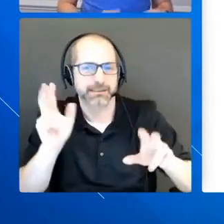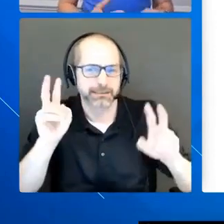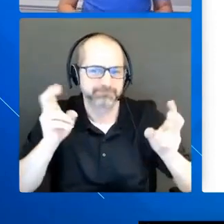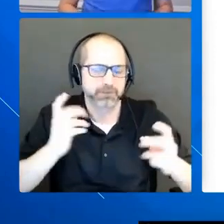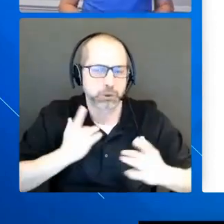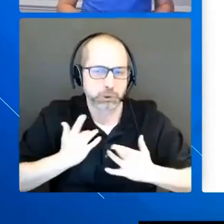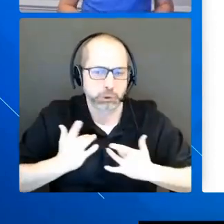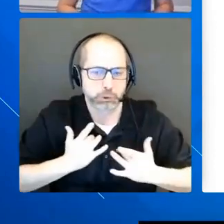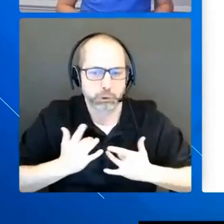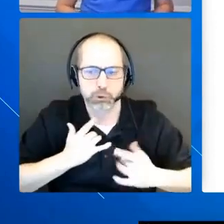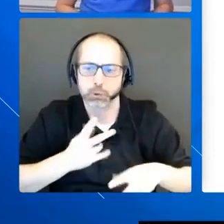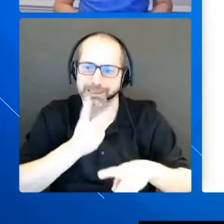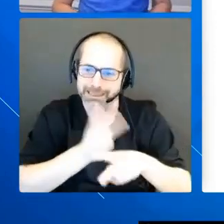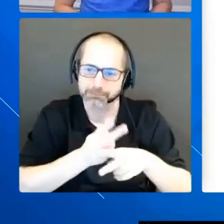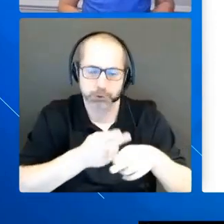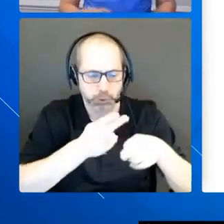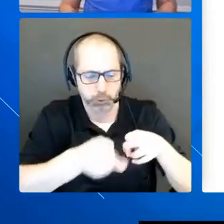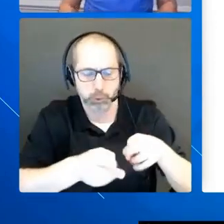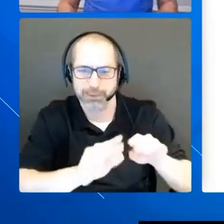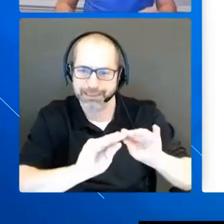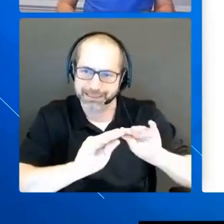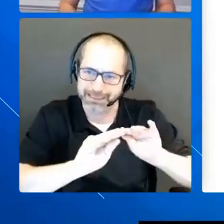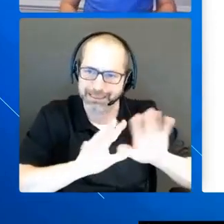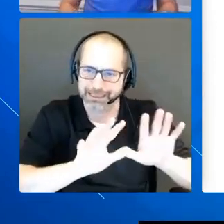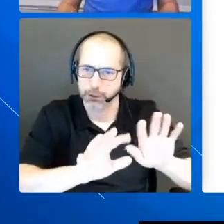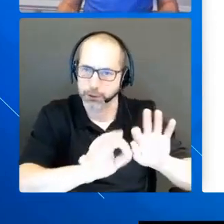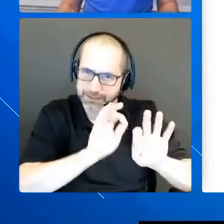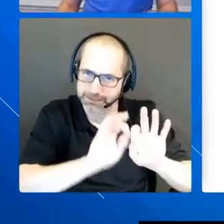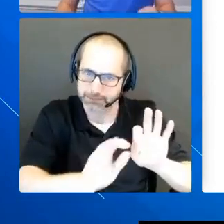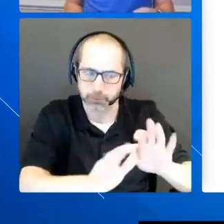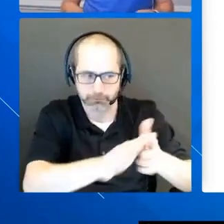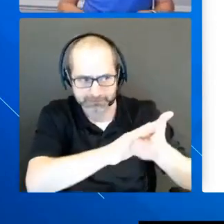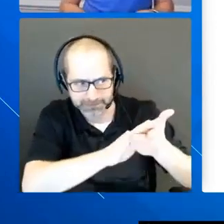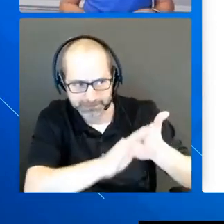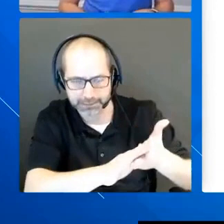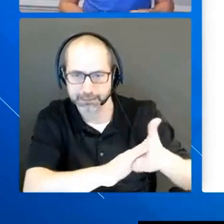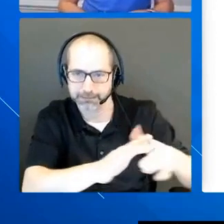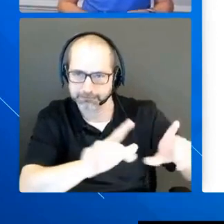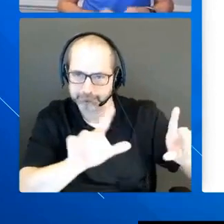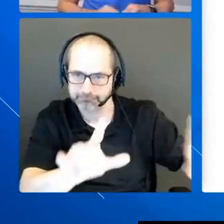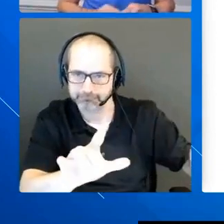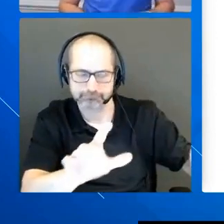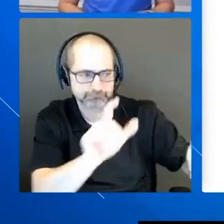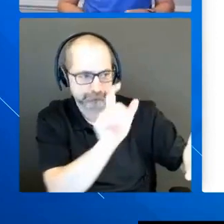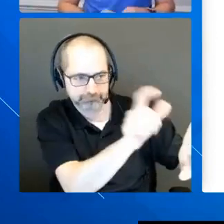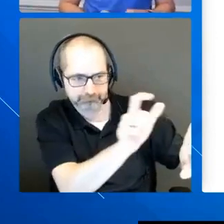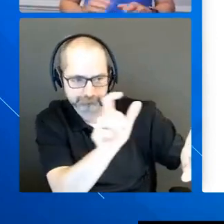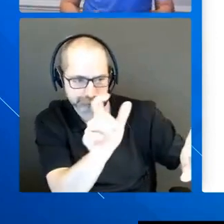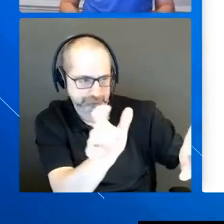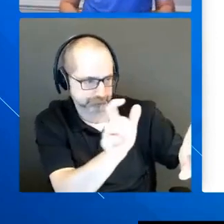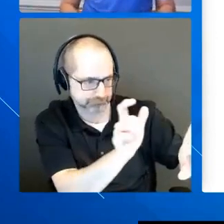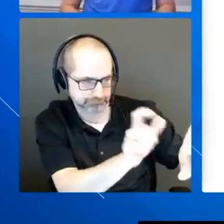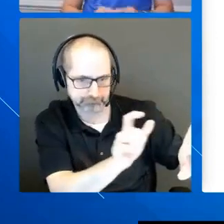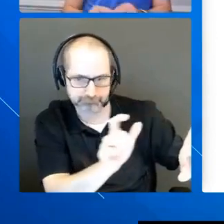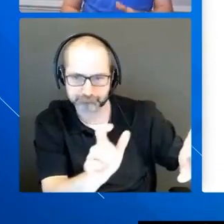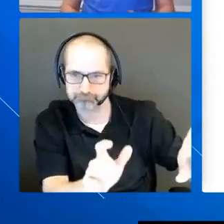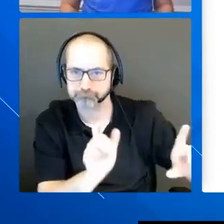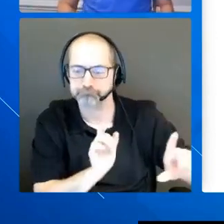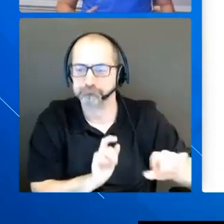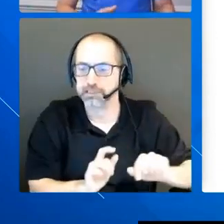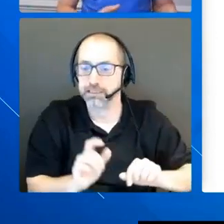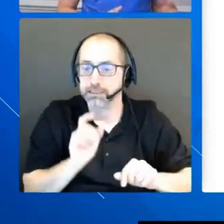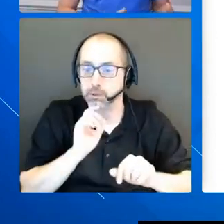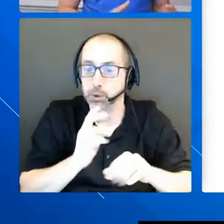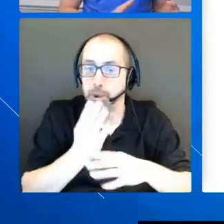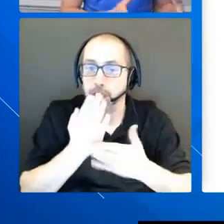short, keep it clear, keep it simple. And yes, this does, again, I stress this, does sound a lot like usability or good design,